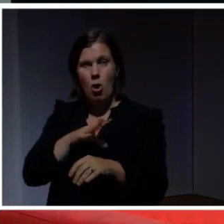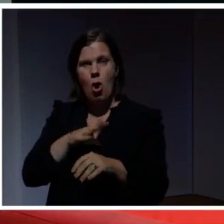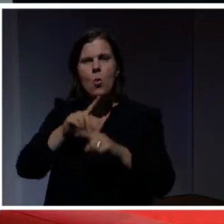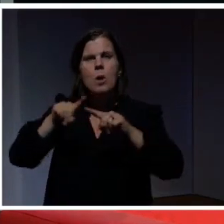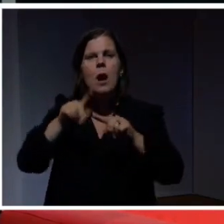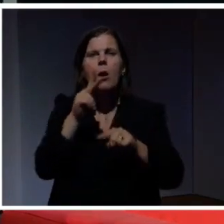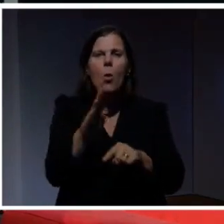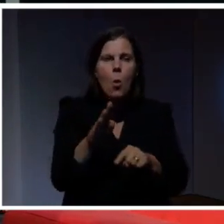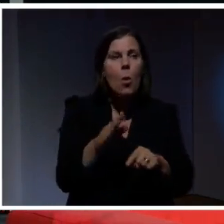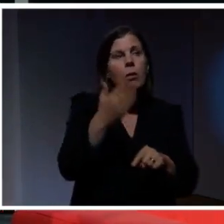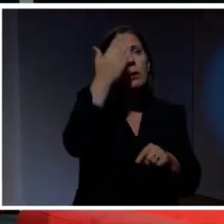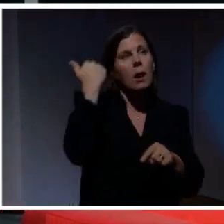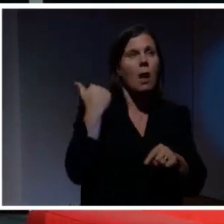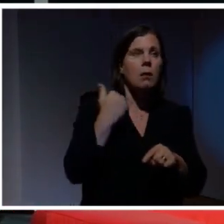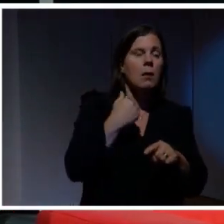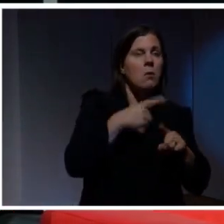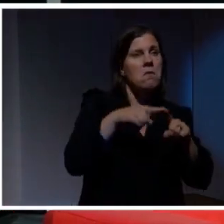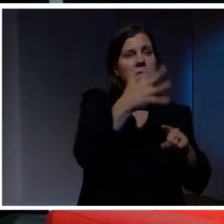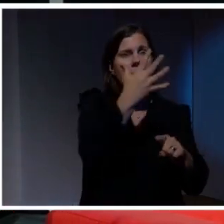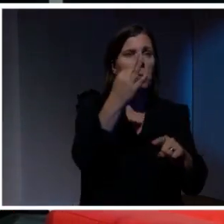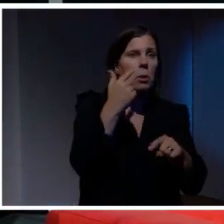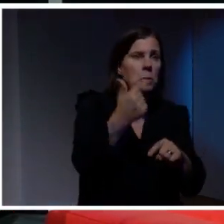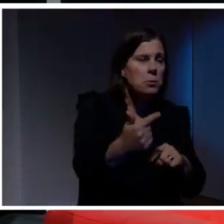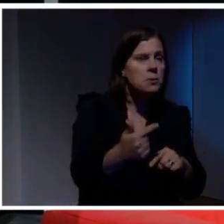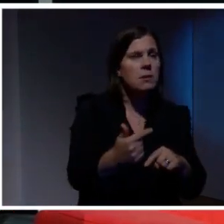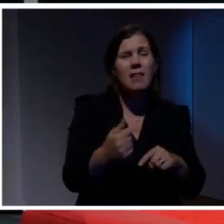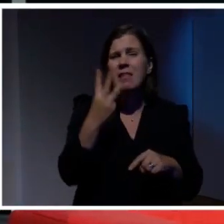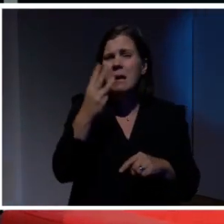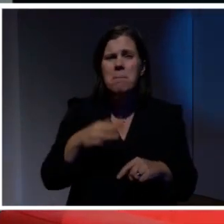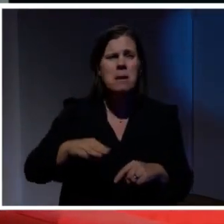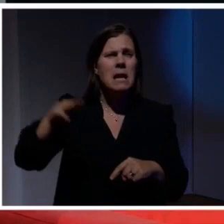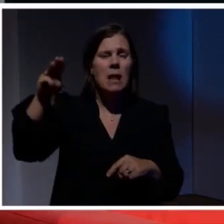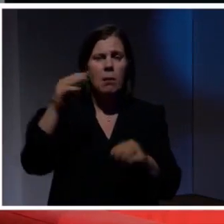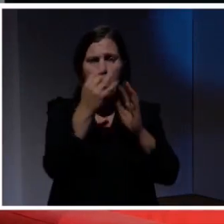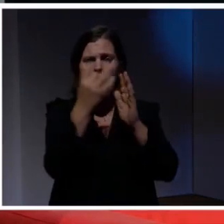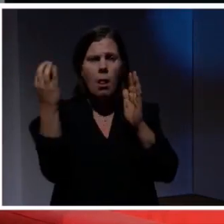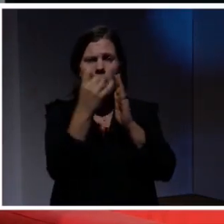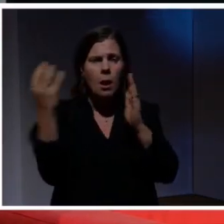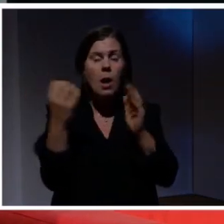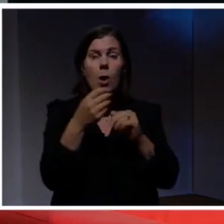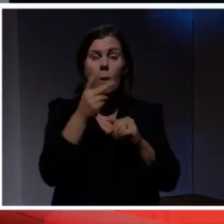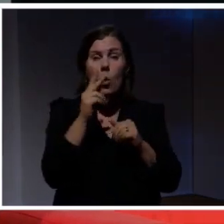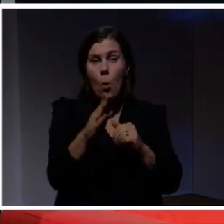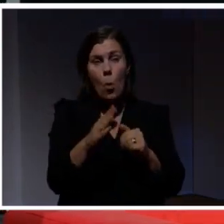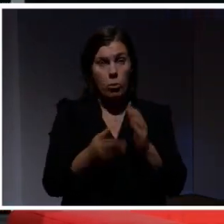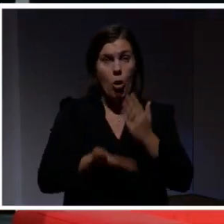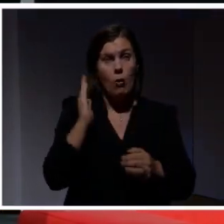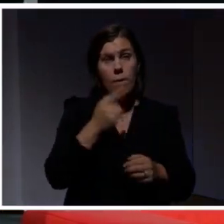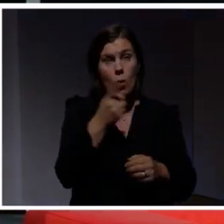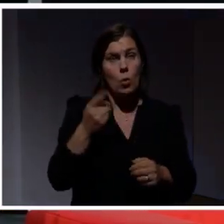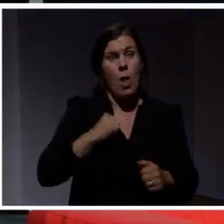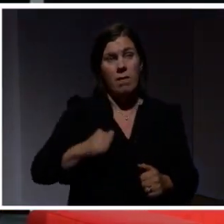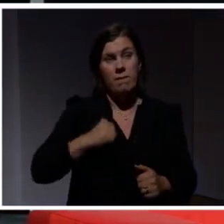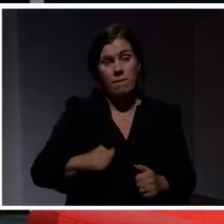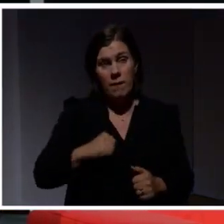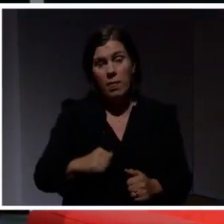of code. It can consist somewhere of about 500,000 to about 3 million lines of code, depending on the browser that you're using.